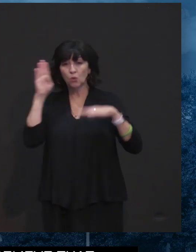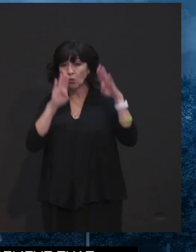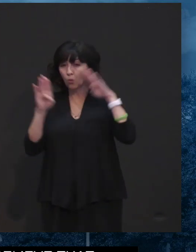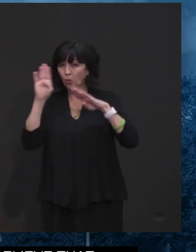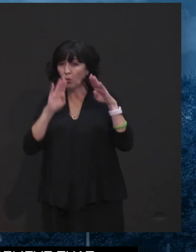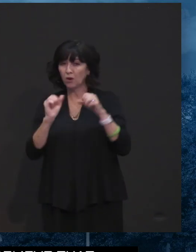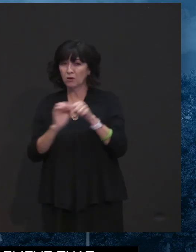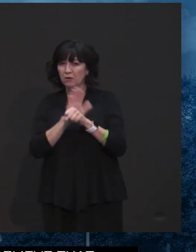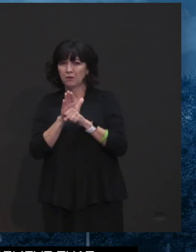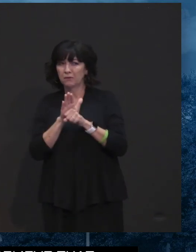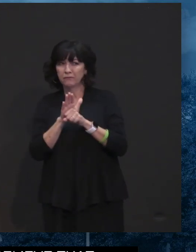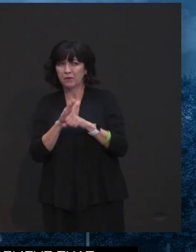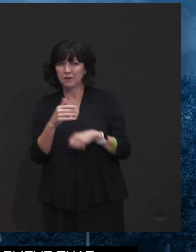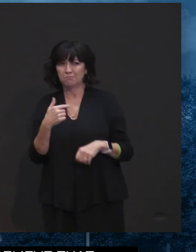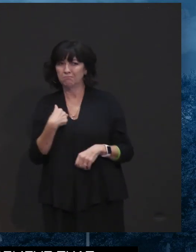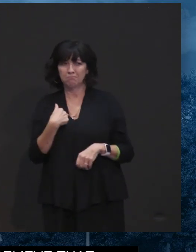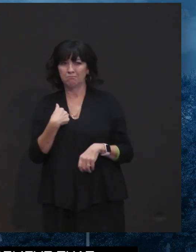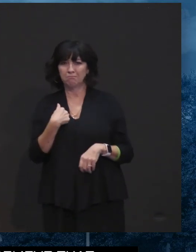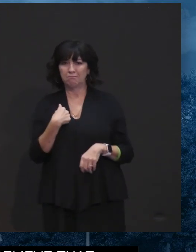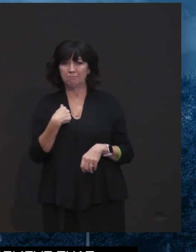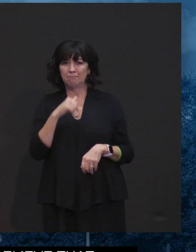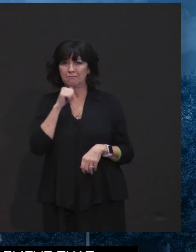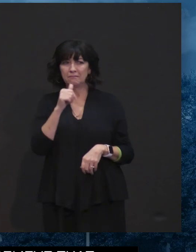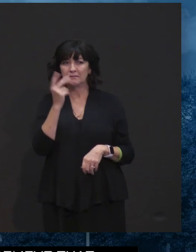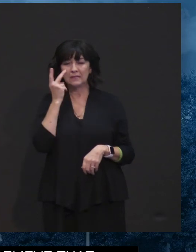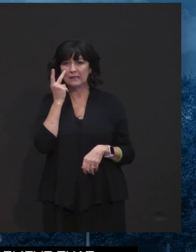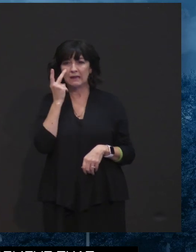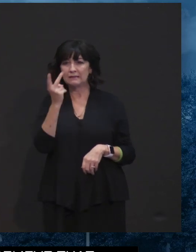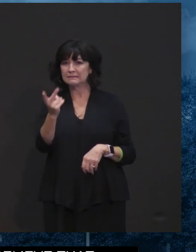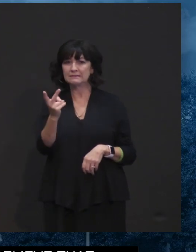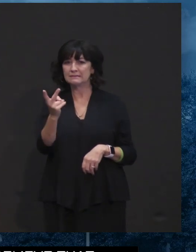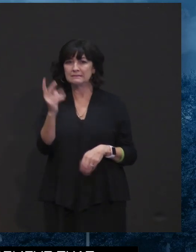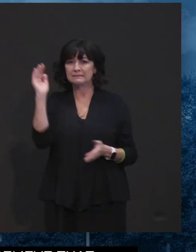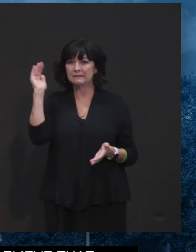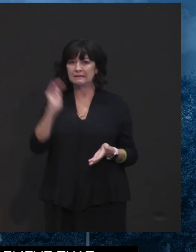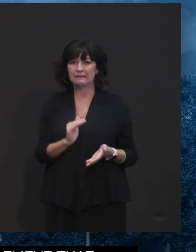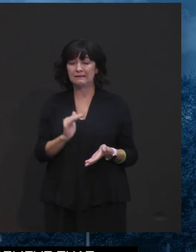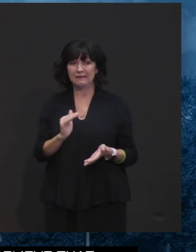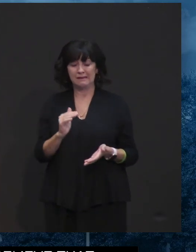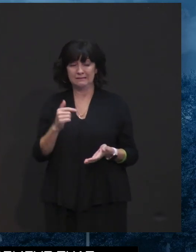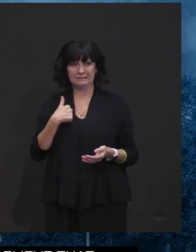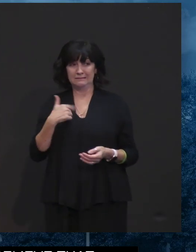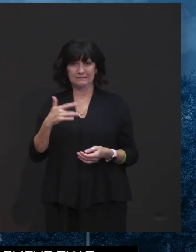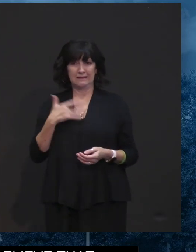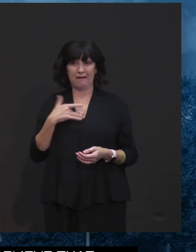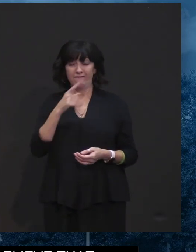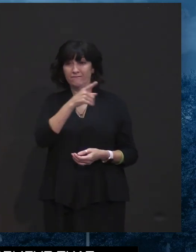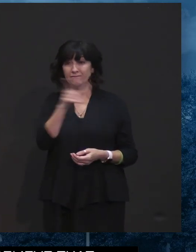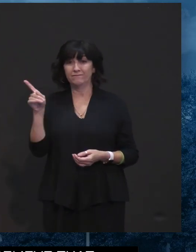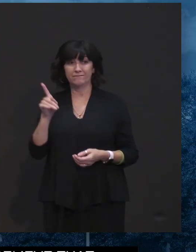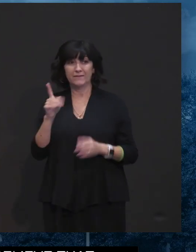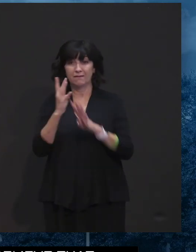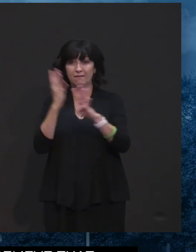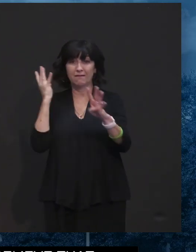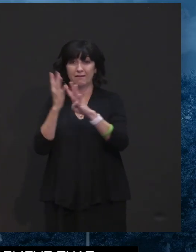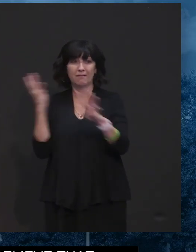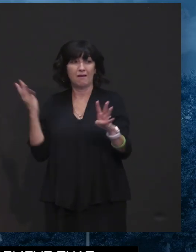Yeah, I'm not sure. It's like the turnout is unlike anything I've ever seen.